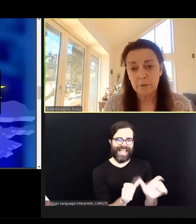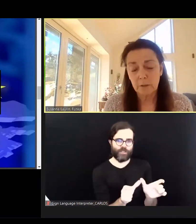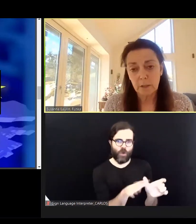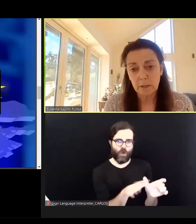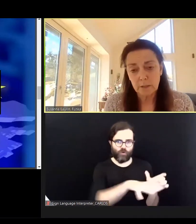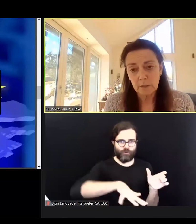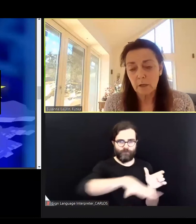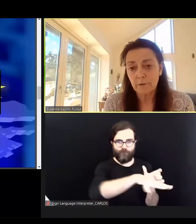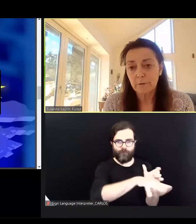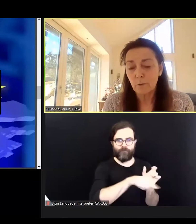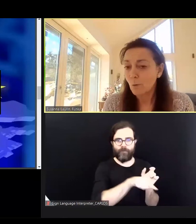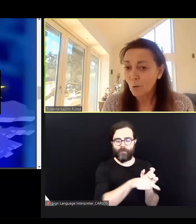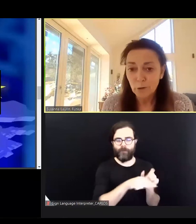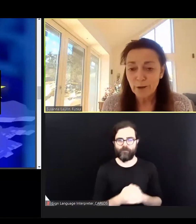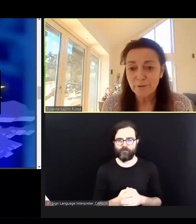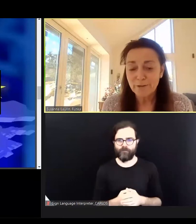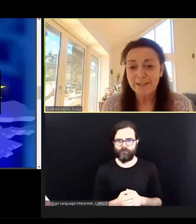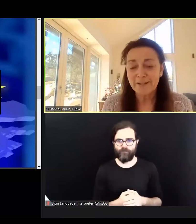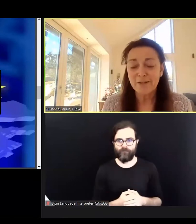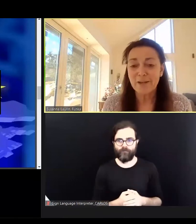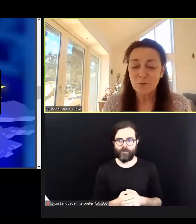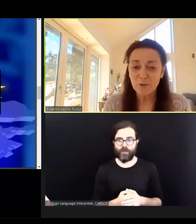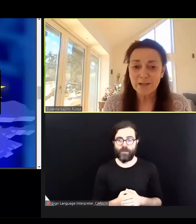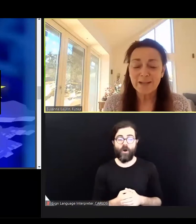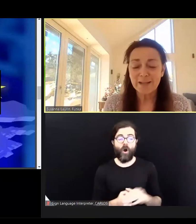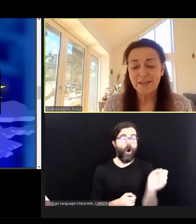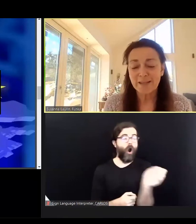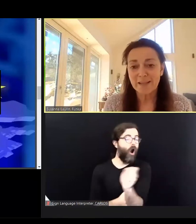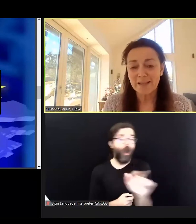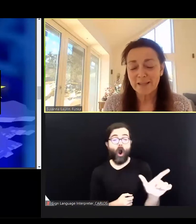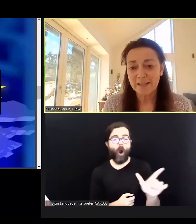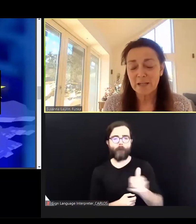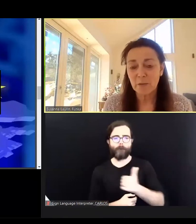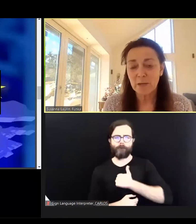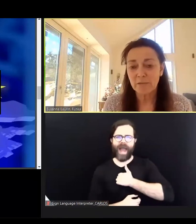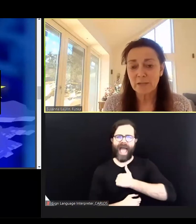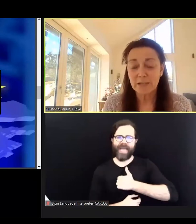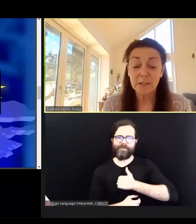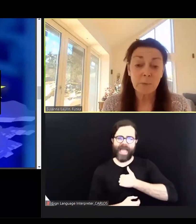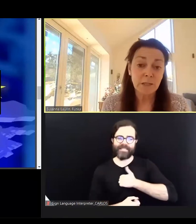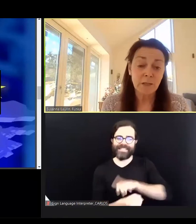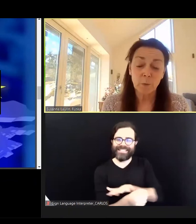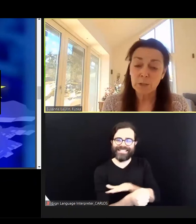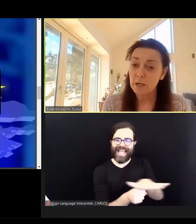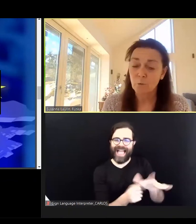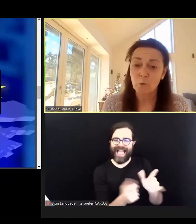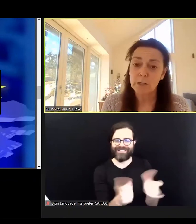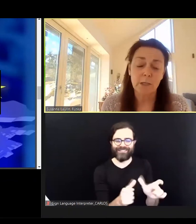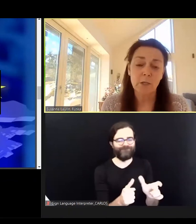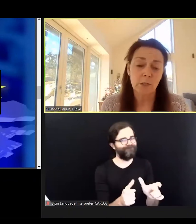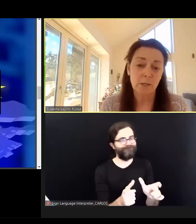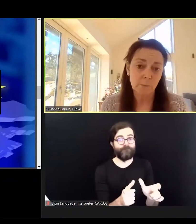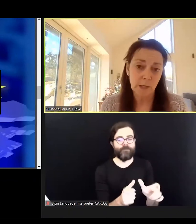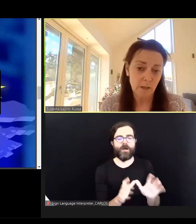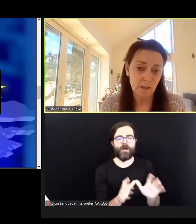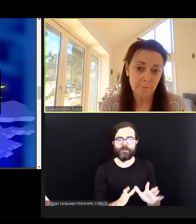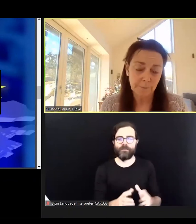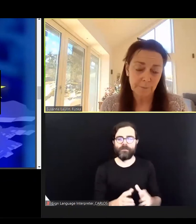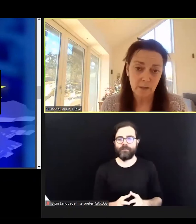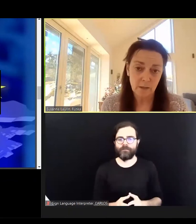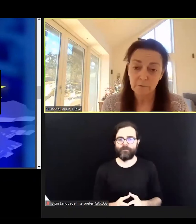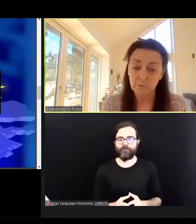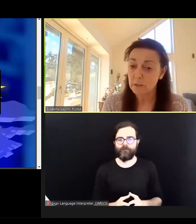and hopefully encourage the member states or make the Commission do a better job in the next generation of